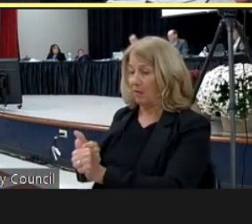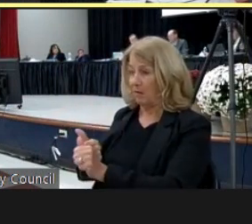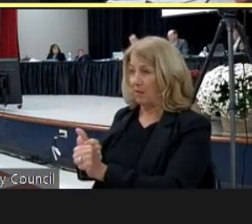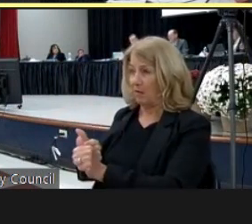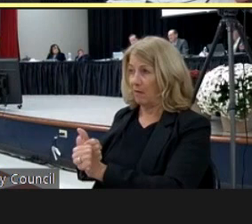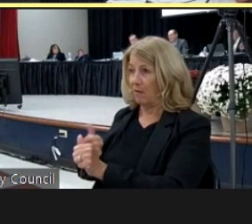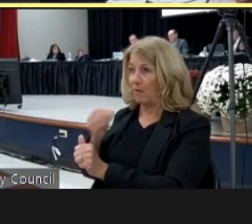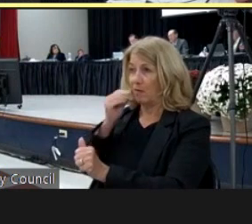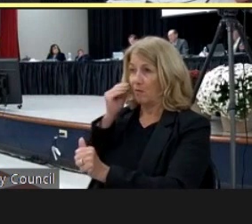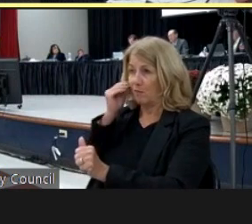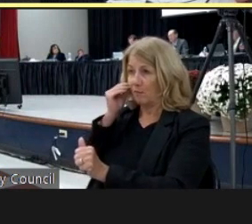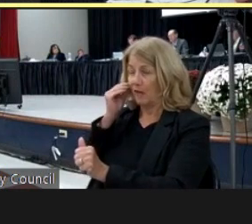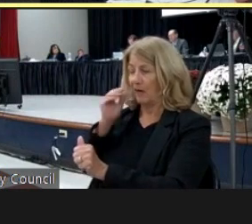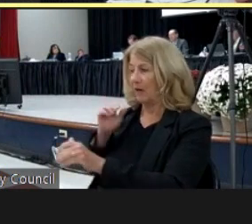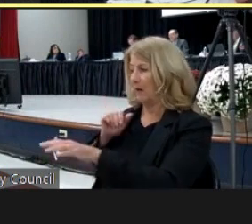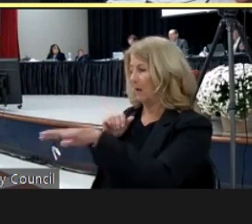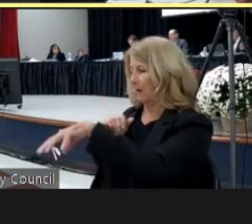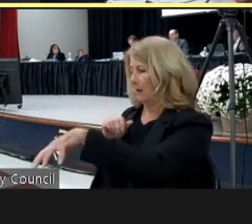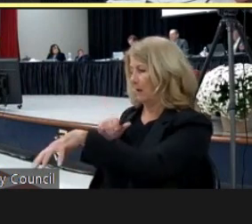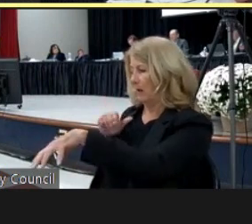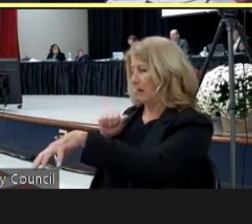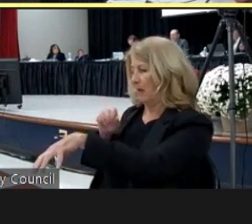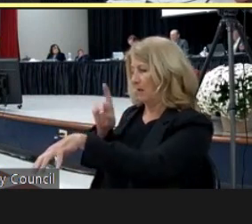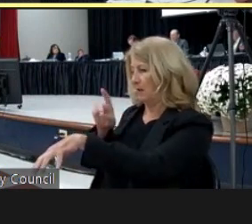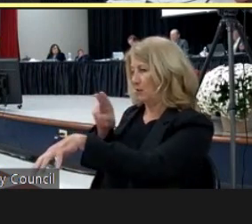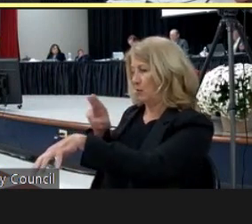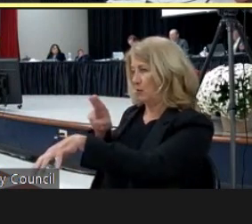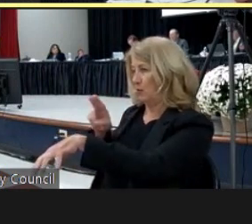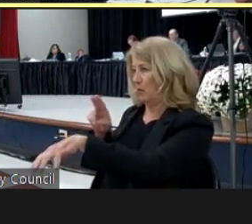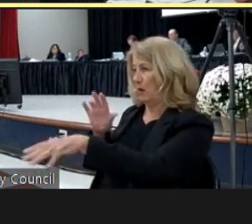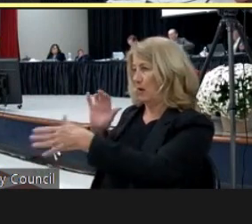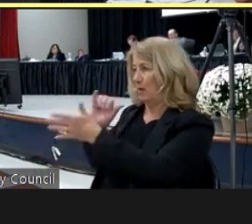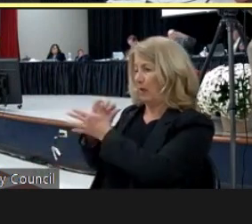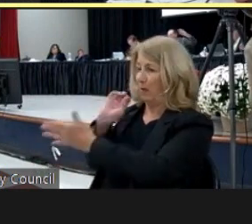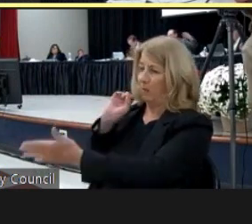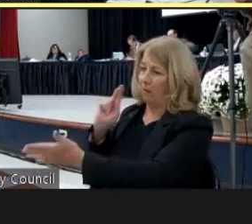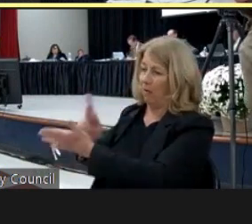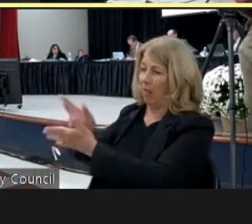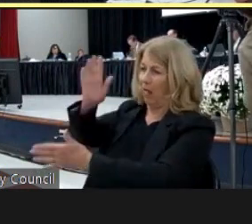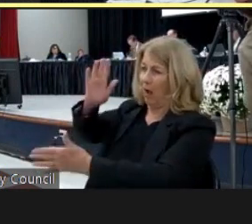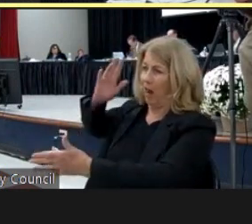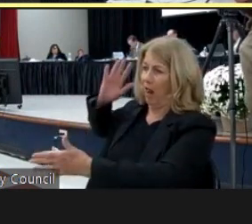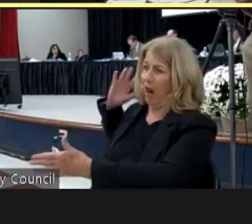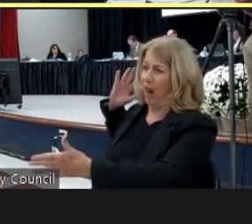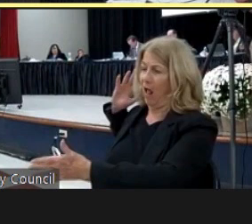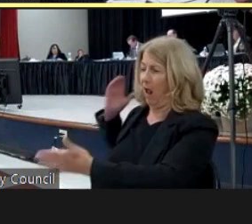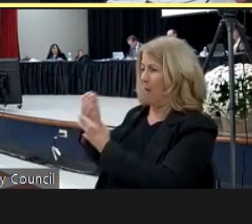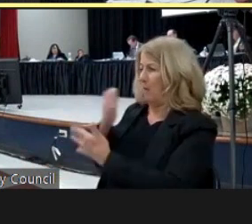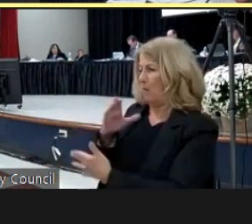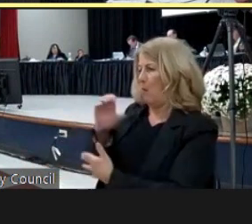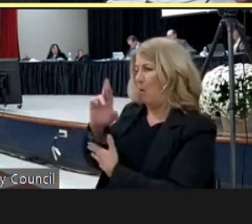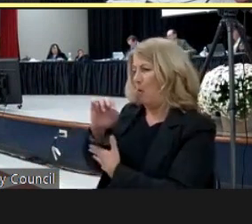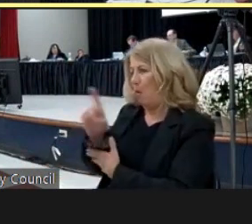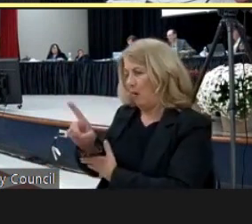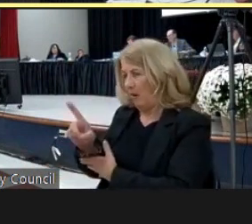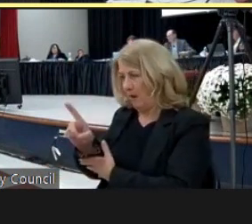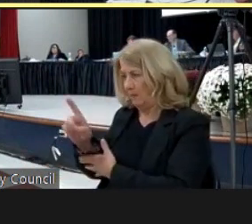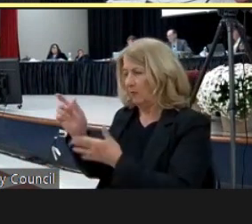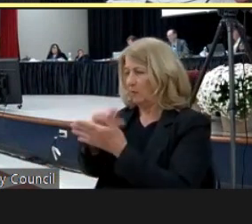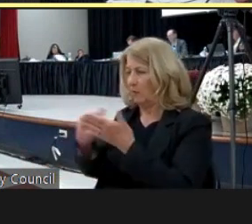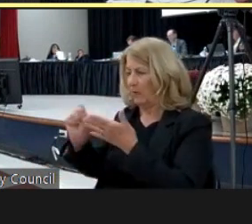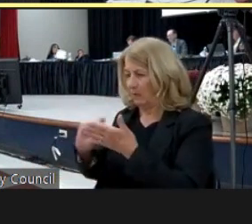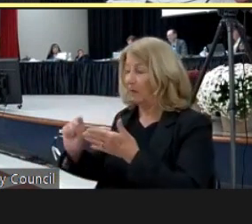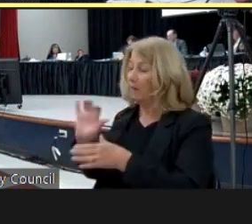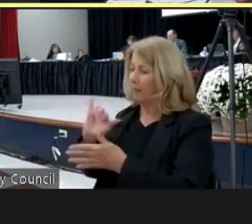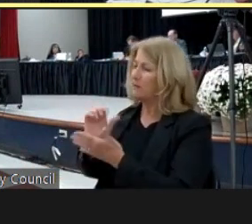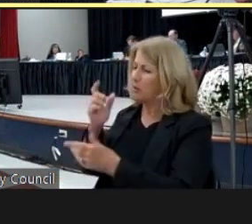residences and ADUs that essentially have been grandfathered in before the ordinances that are in effect now took place. Is That's that